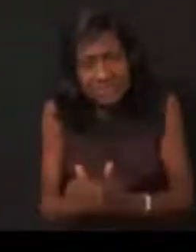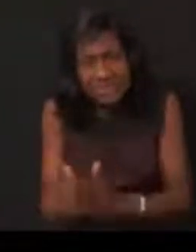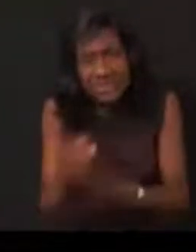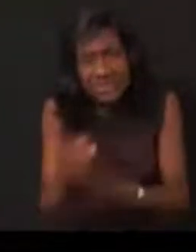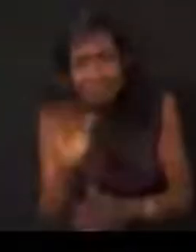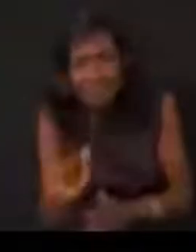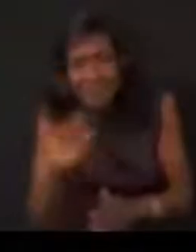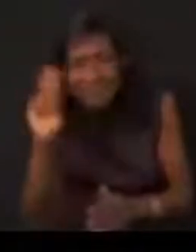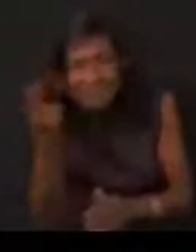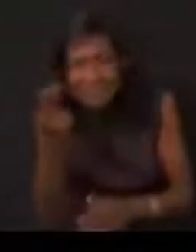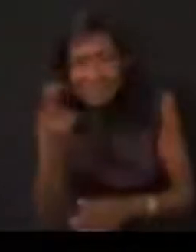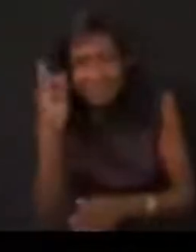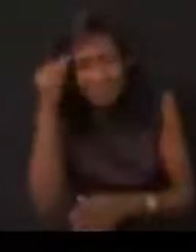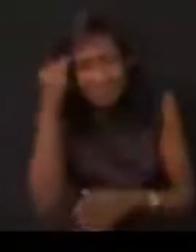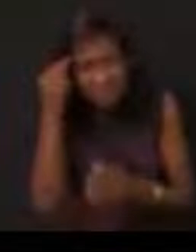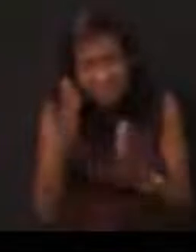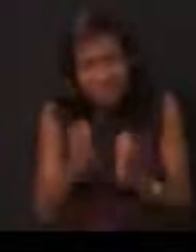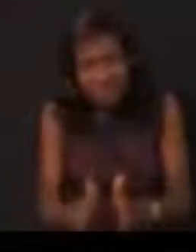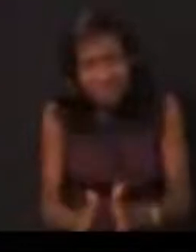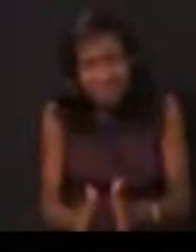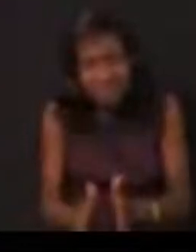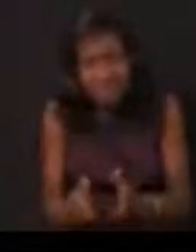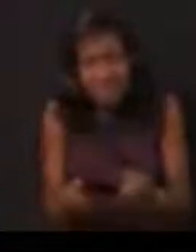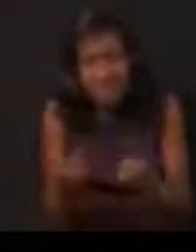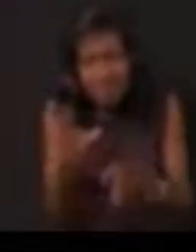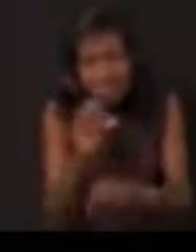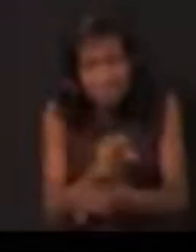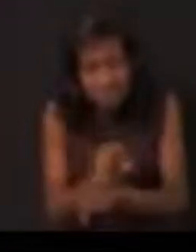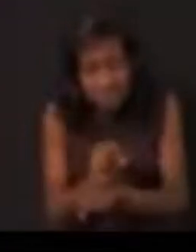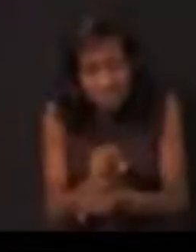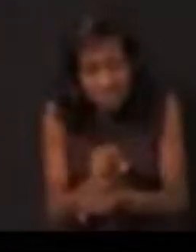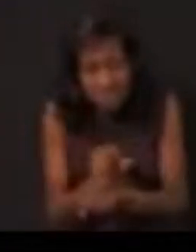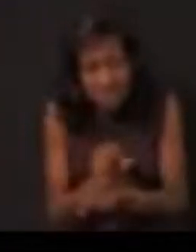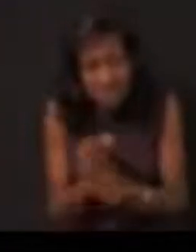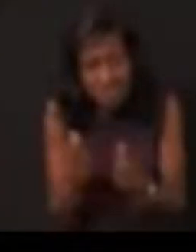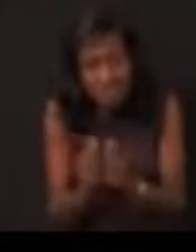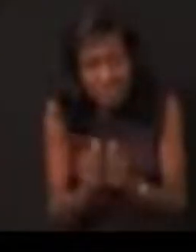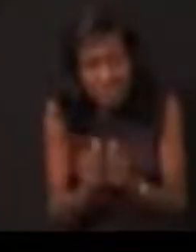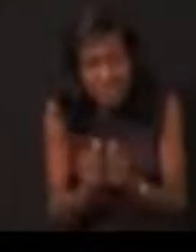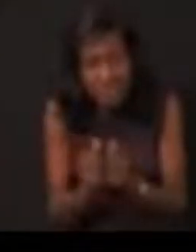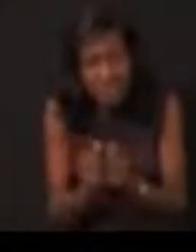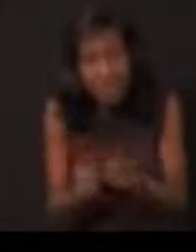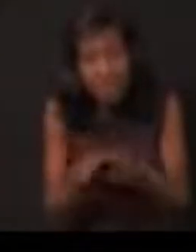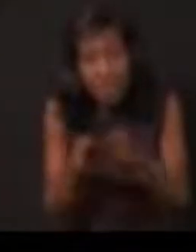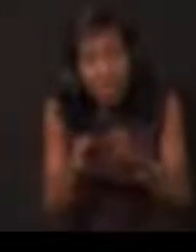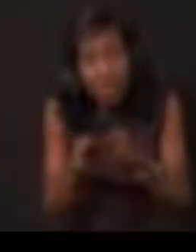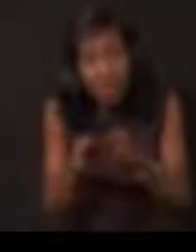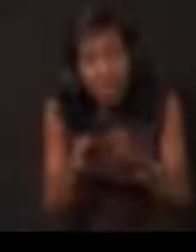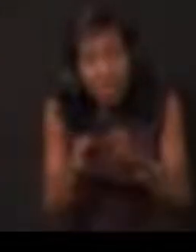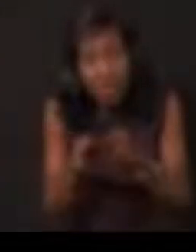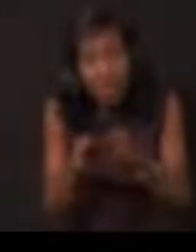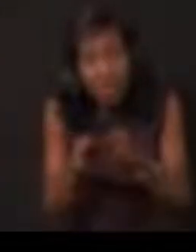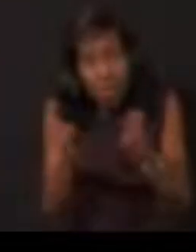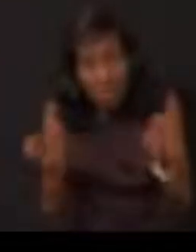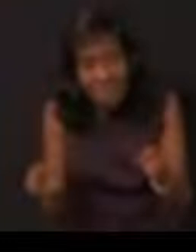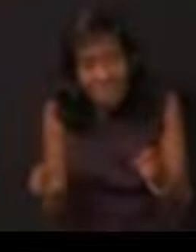do an awful lot of work connected to this reopening, but they are rising to the challenge, and I see that every day.